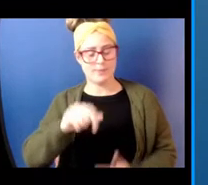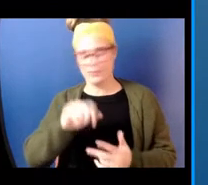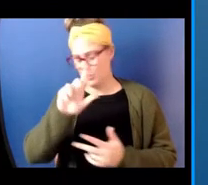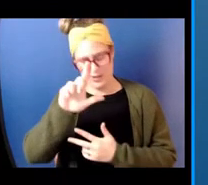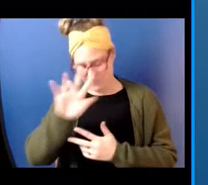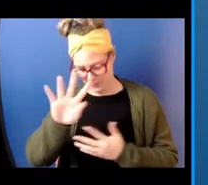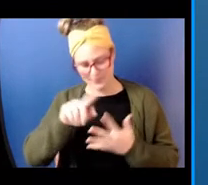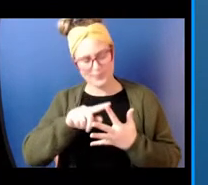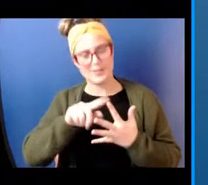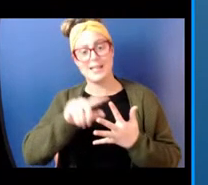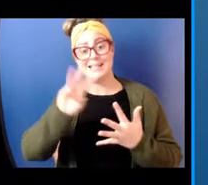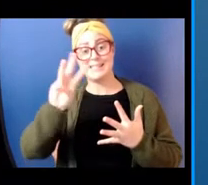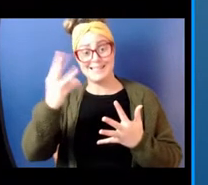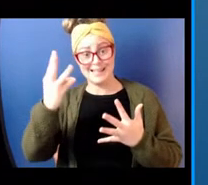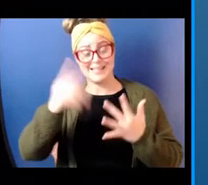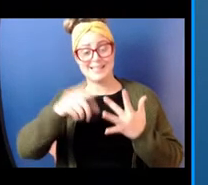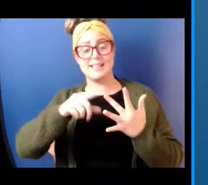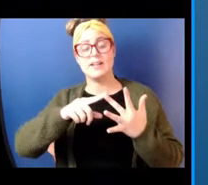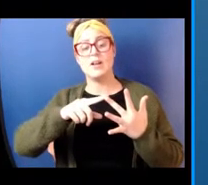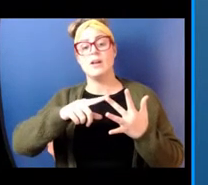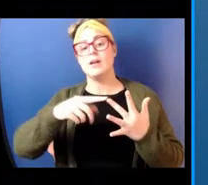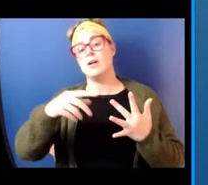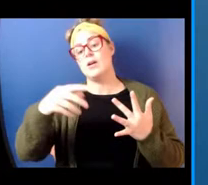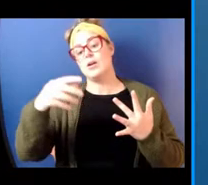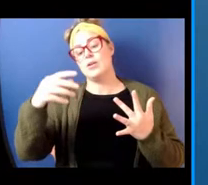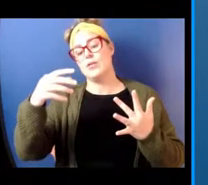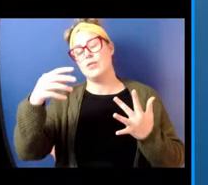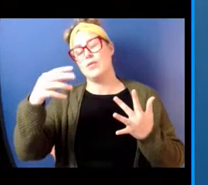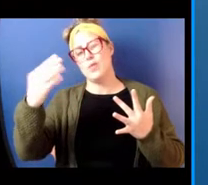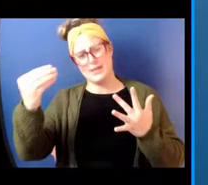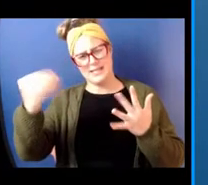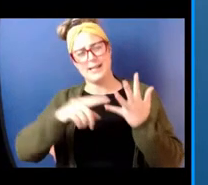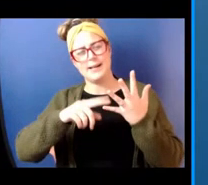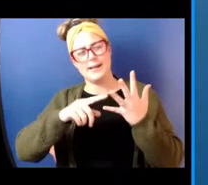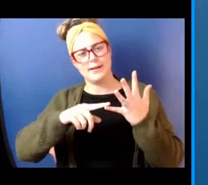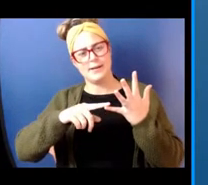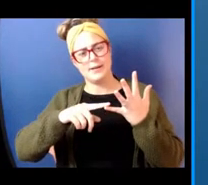on February 13 and Michigan on February 27th